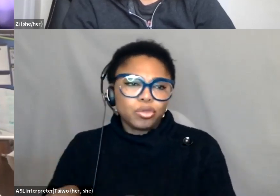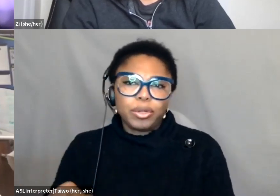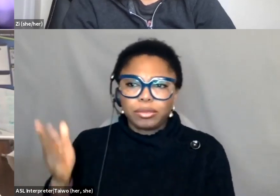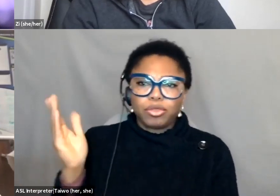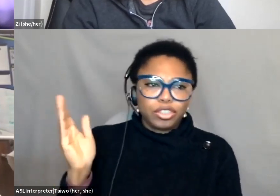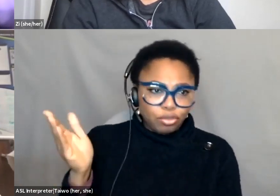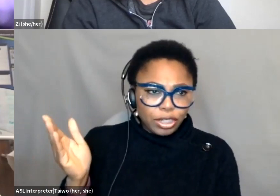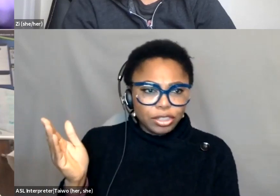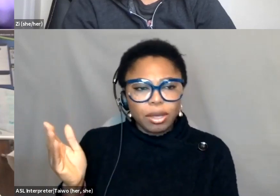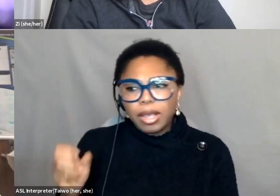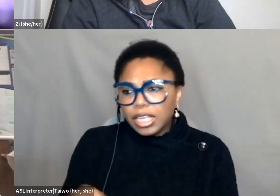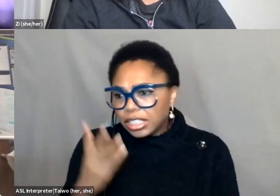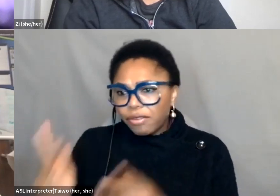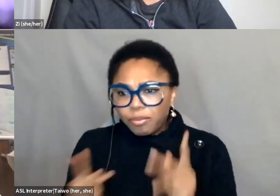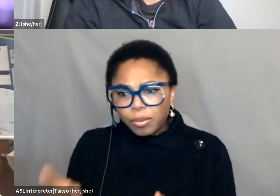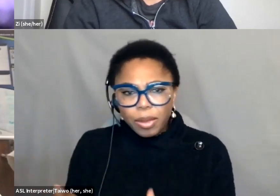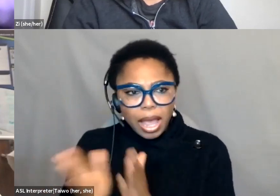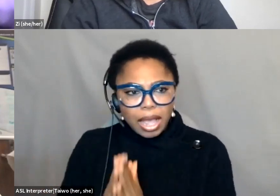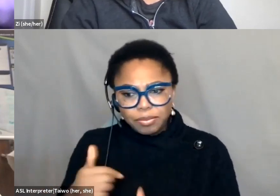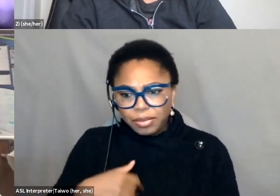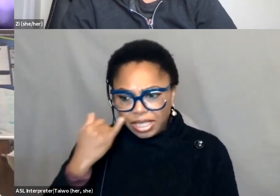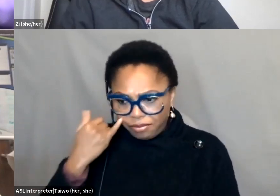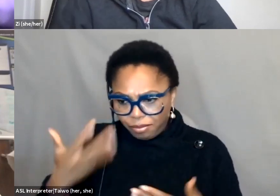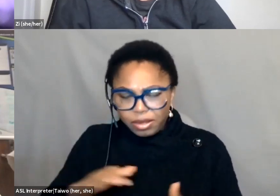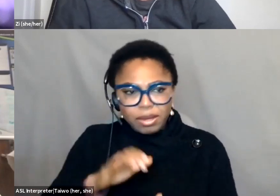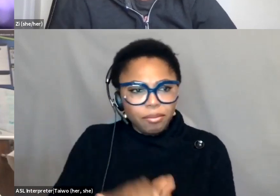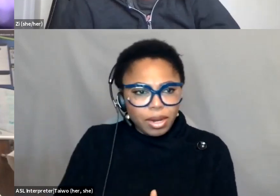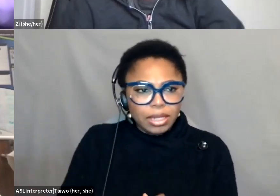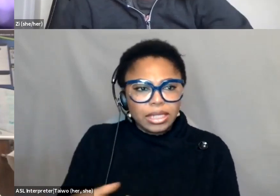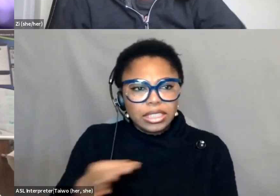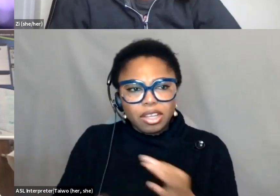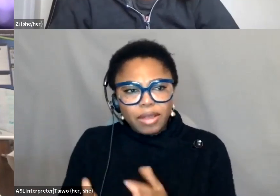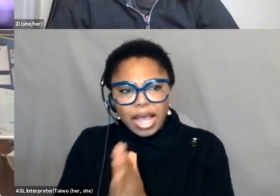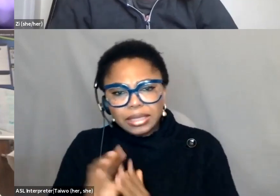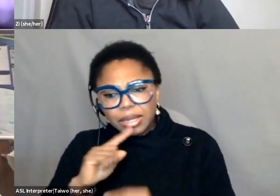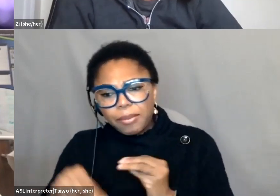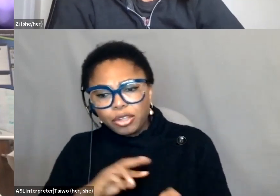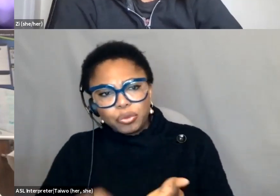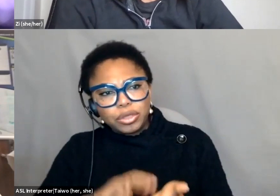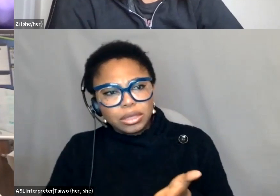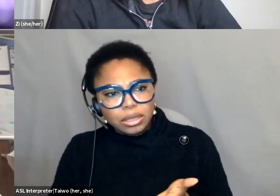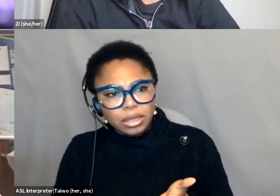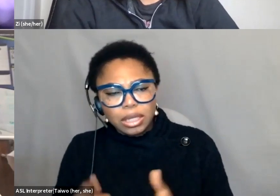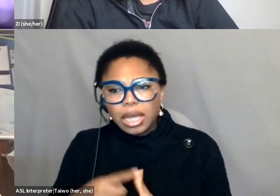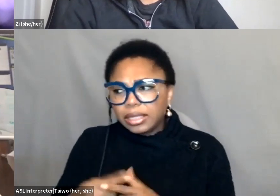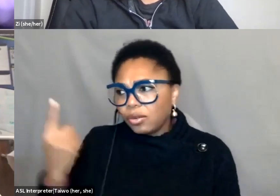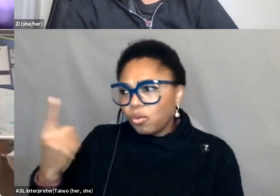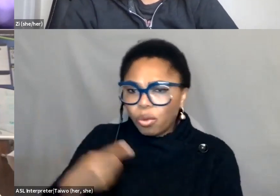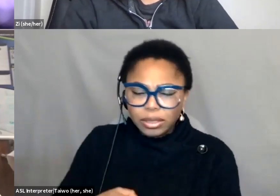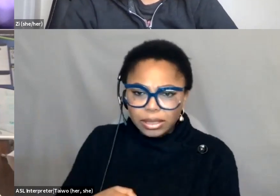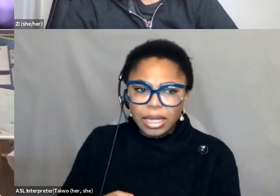presentation when several people asked me if I was married instead of asking me about my research. And then there was that day